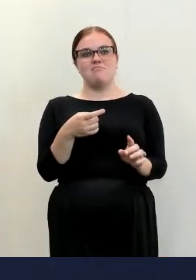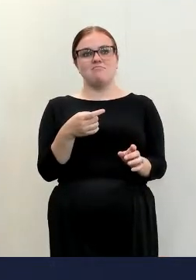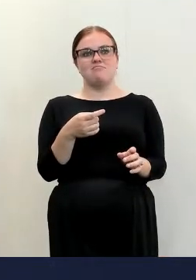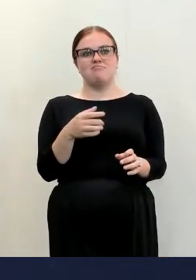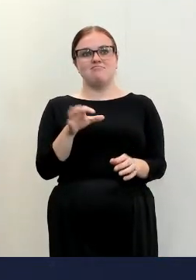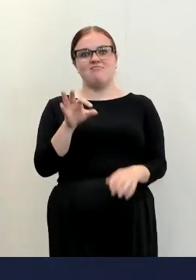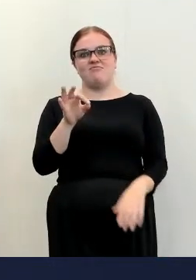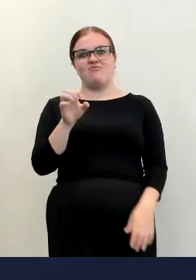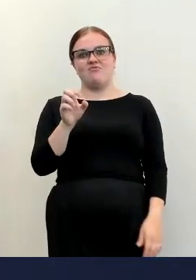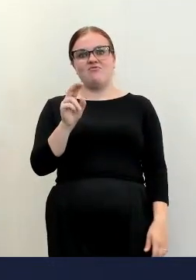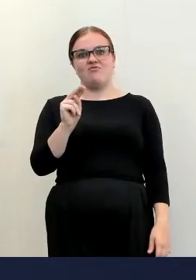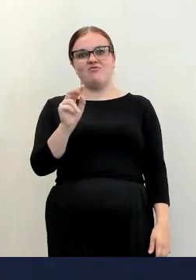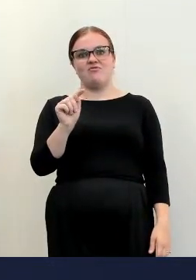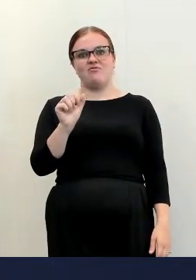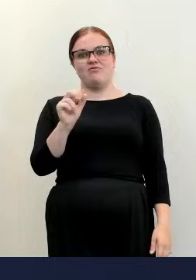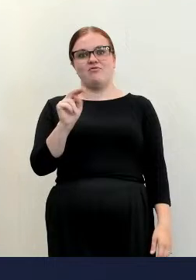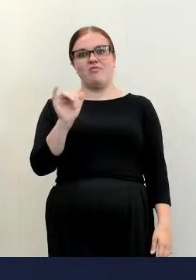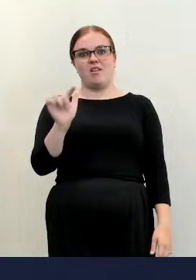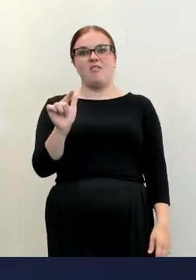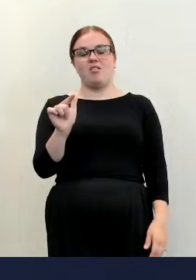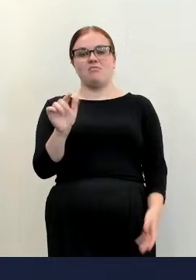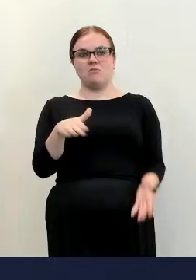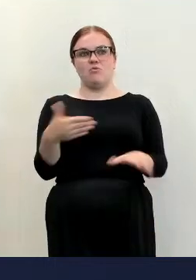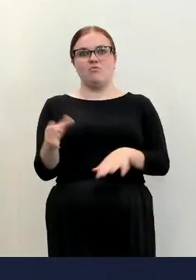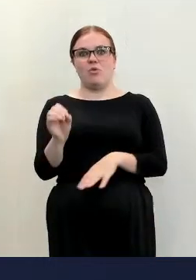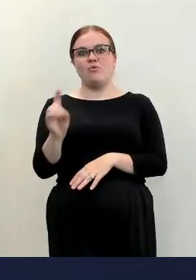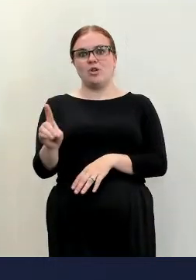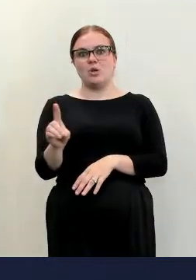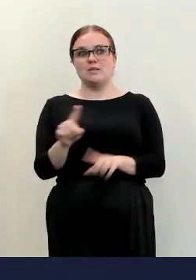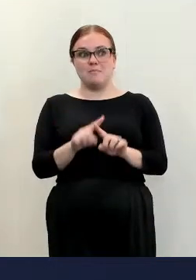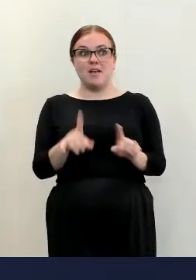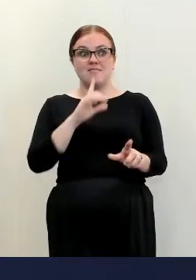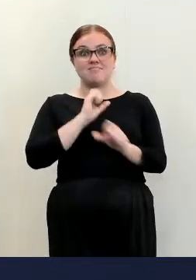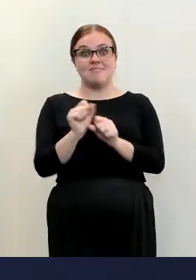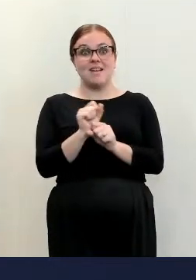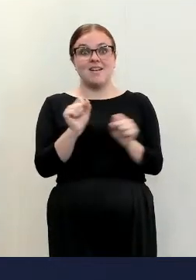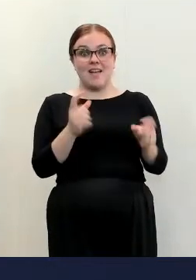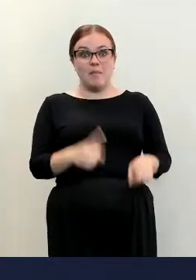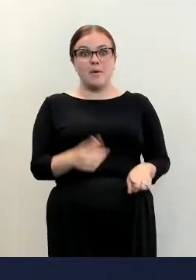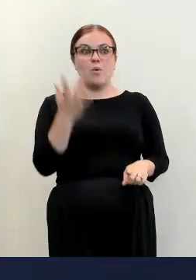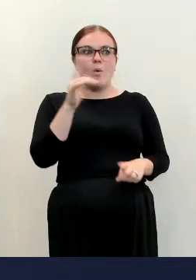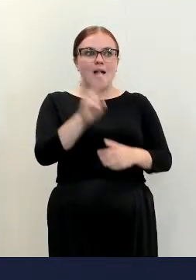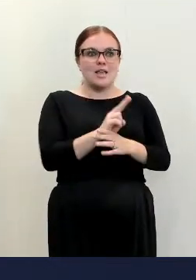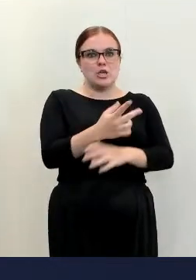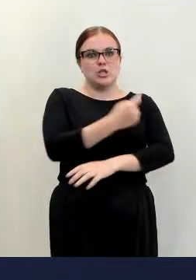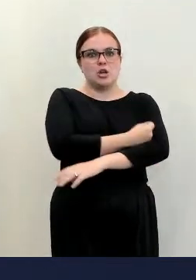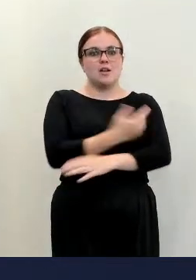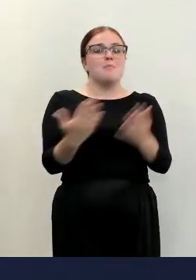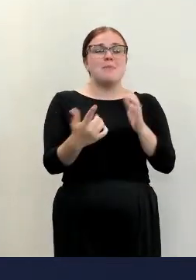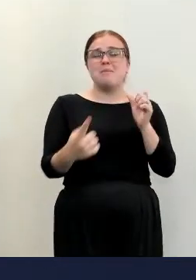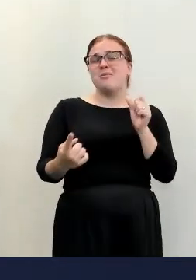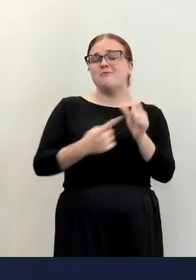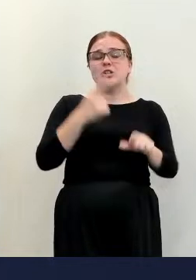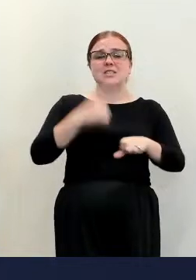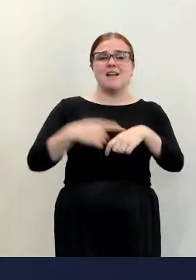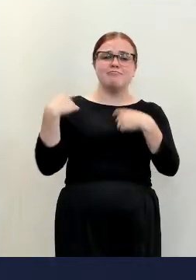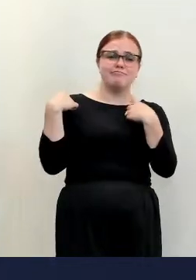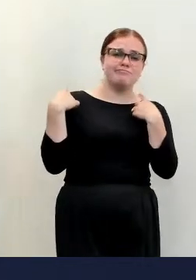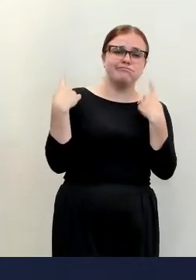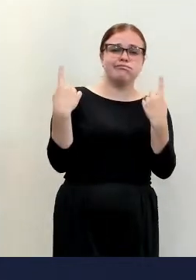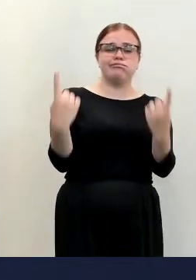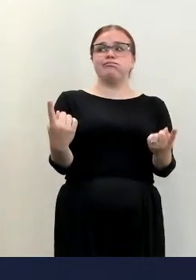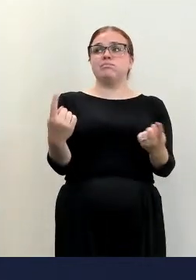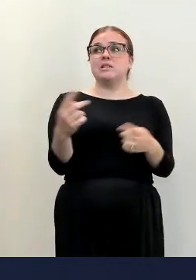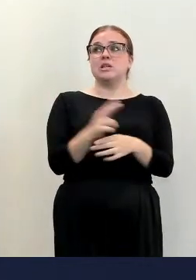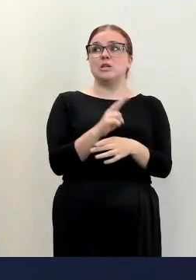a fentanyl overdose. But they did, because they used a drug. It may have been the first time they used the drug. I think that's